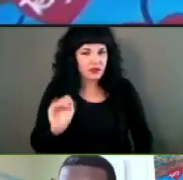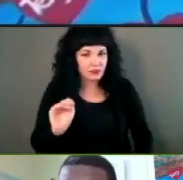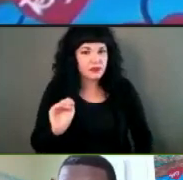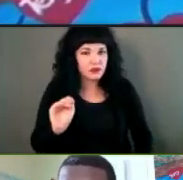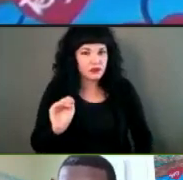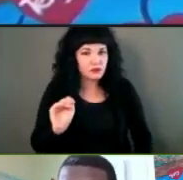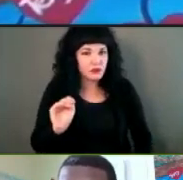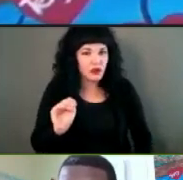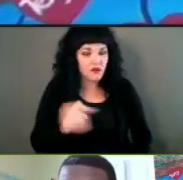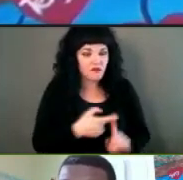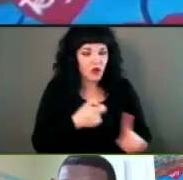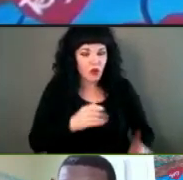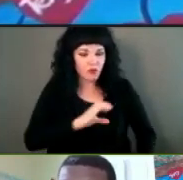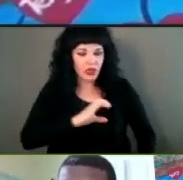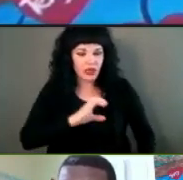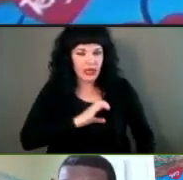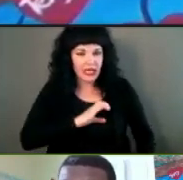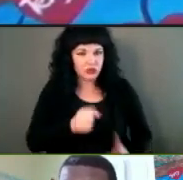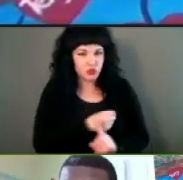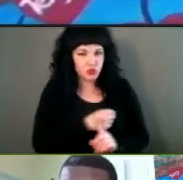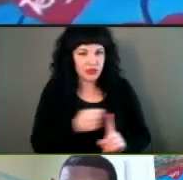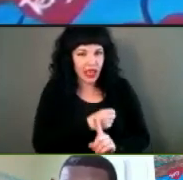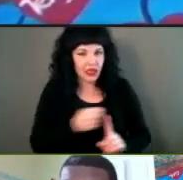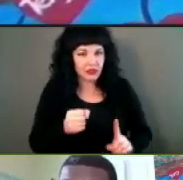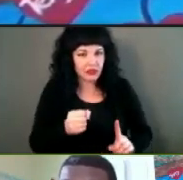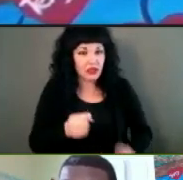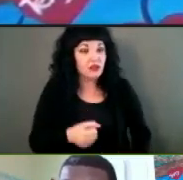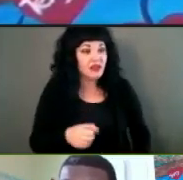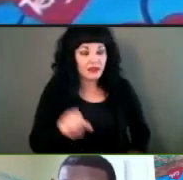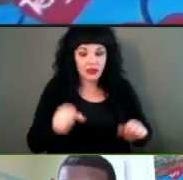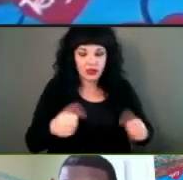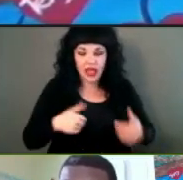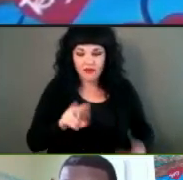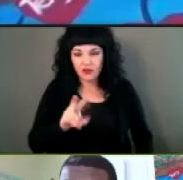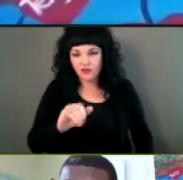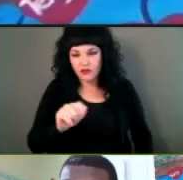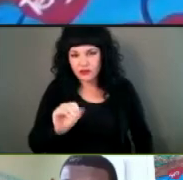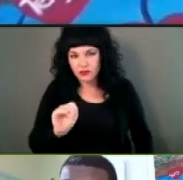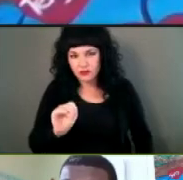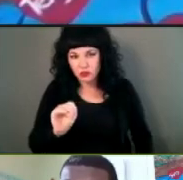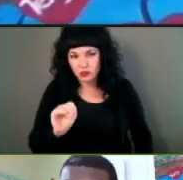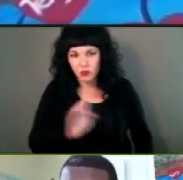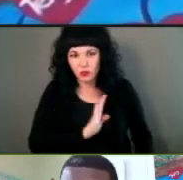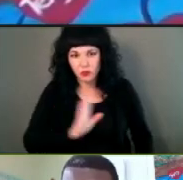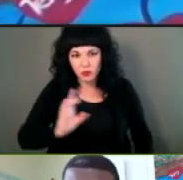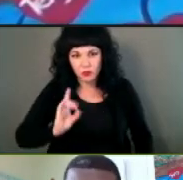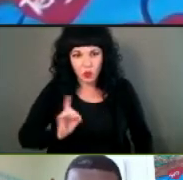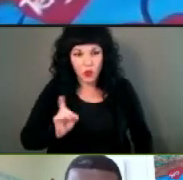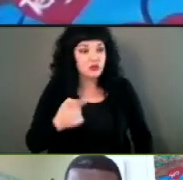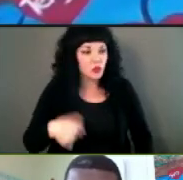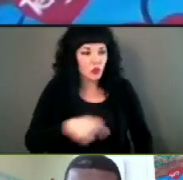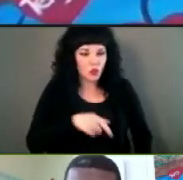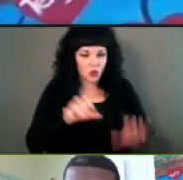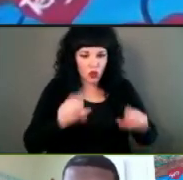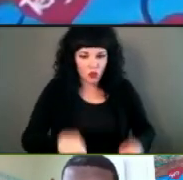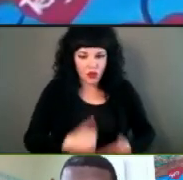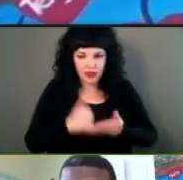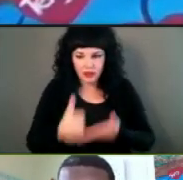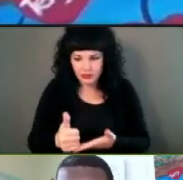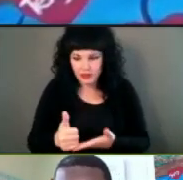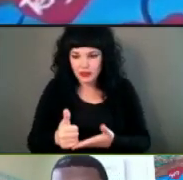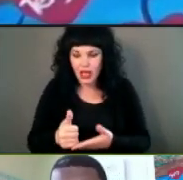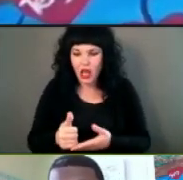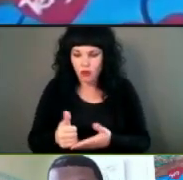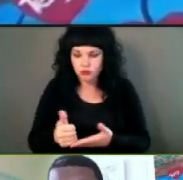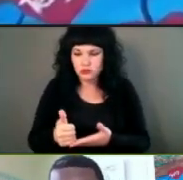gives them an opportunity to come to closure of their own trauma while also impacting the system itself. We also